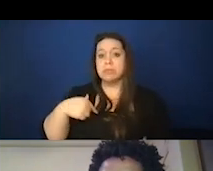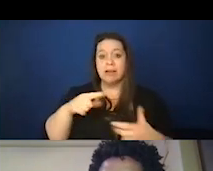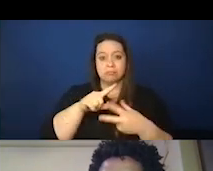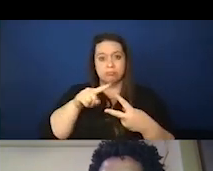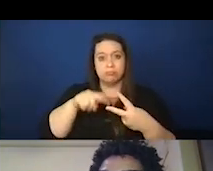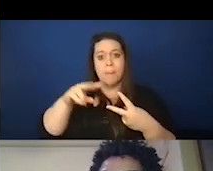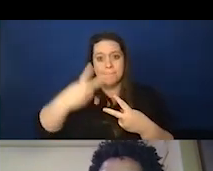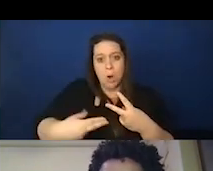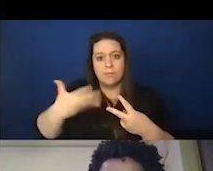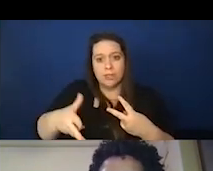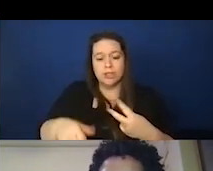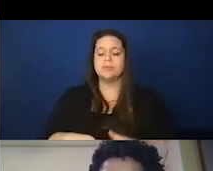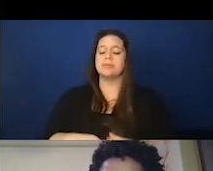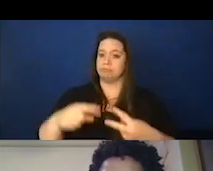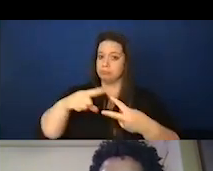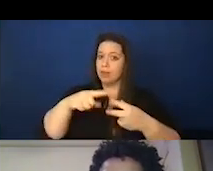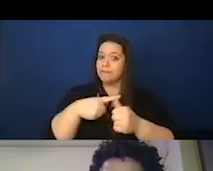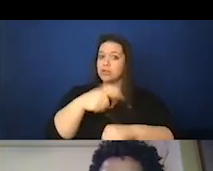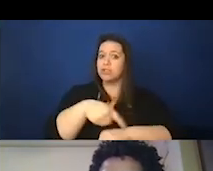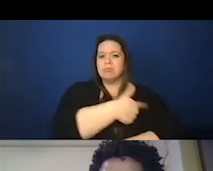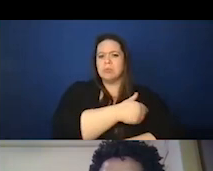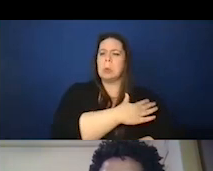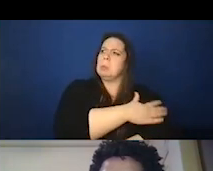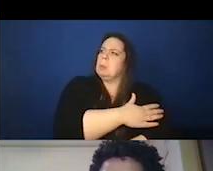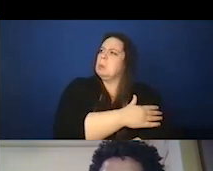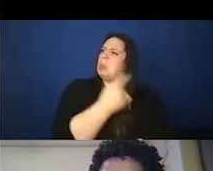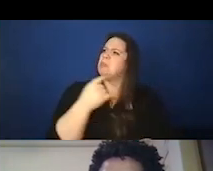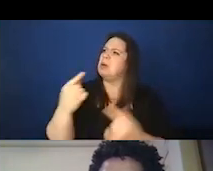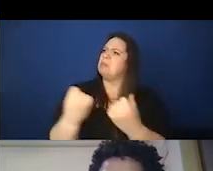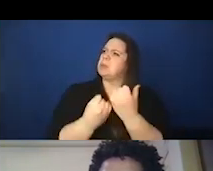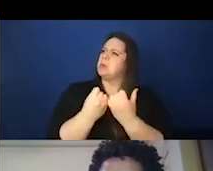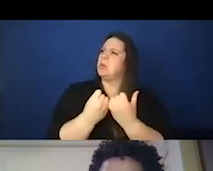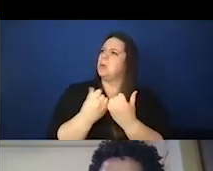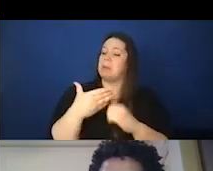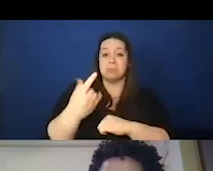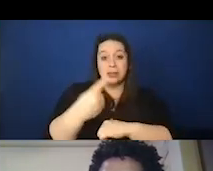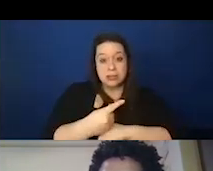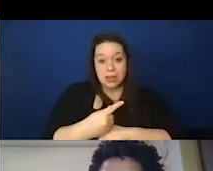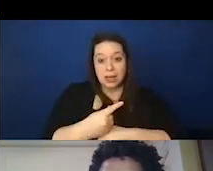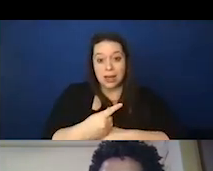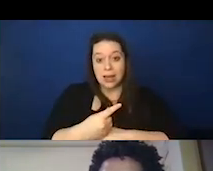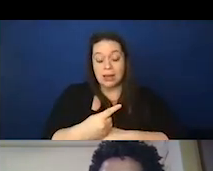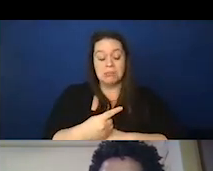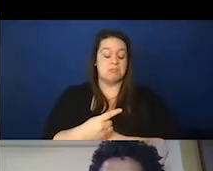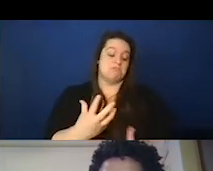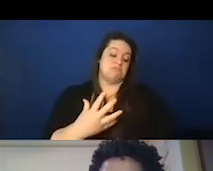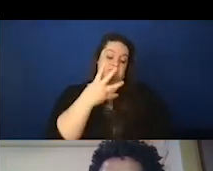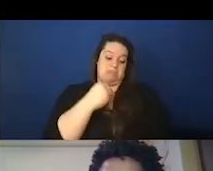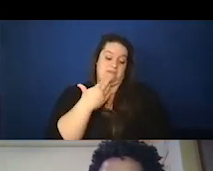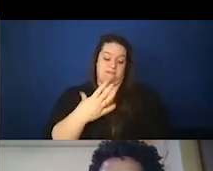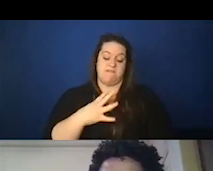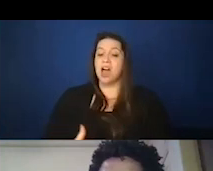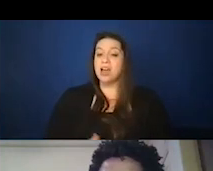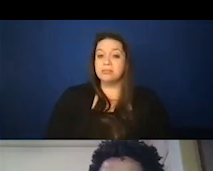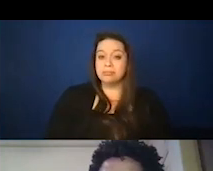I got the shot for a day. Didn't think about it, slept like a baby the night of. The next day, felt perfectly fine. Some